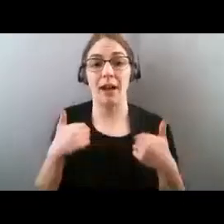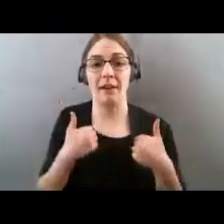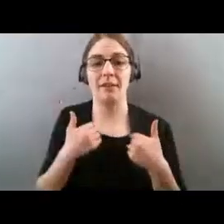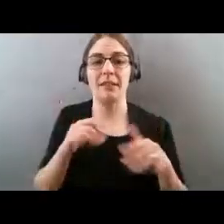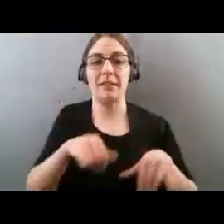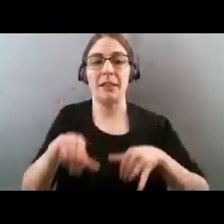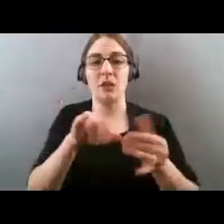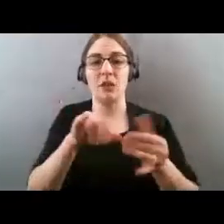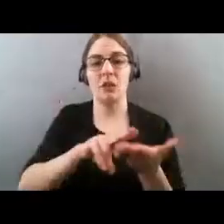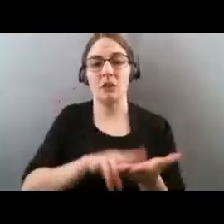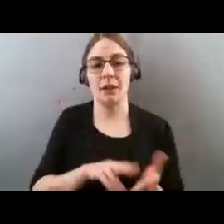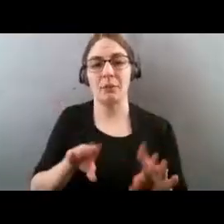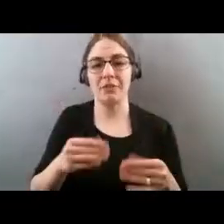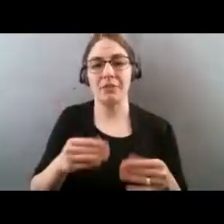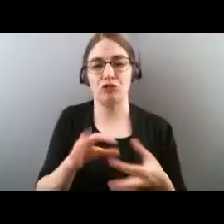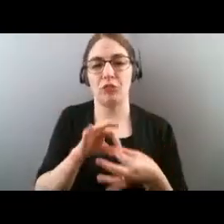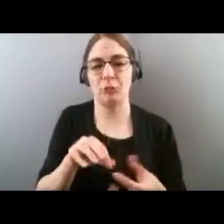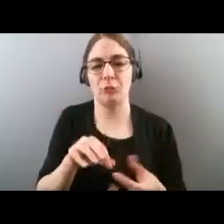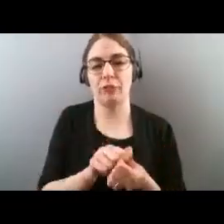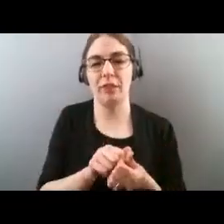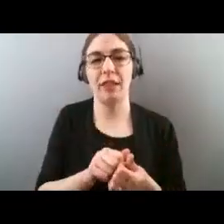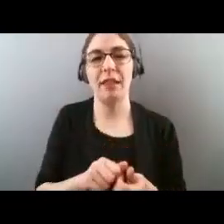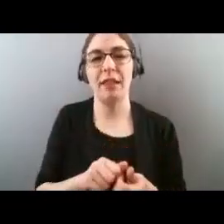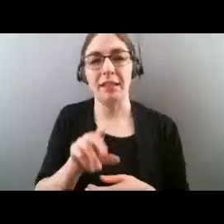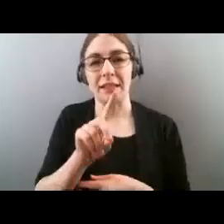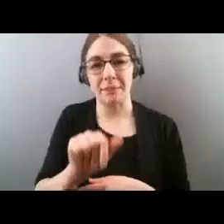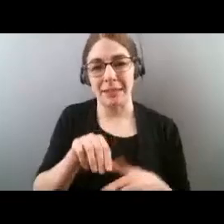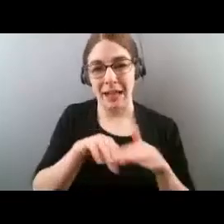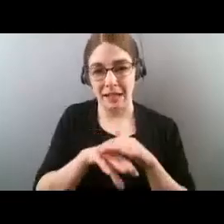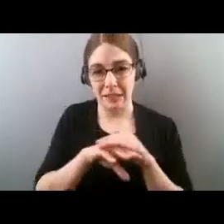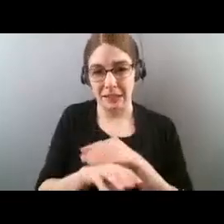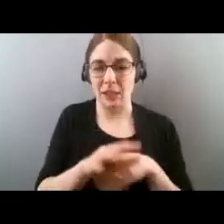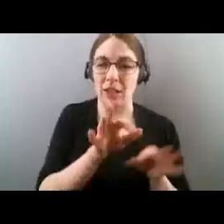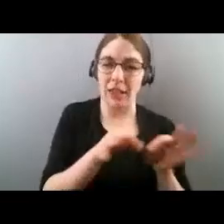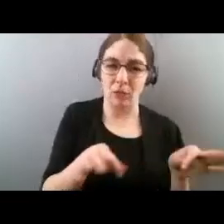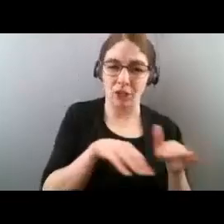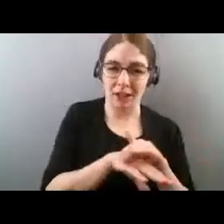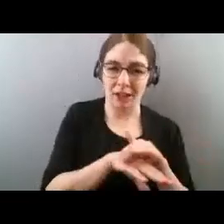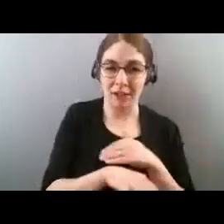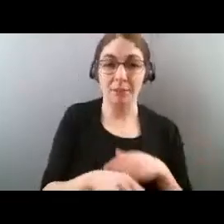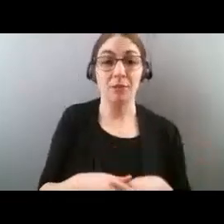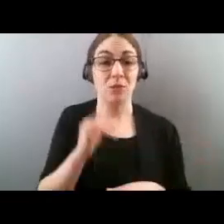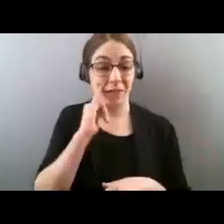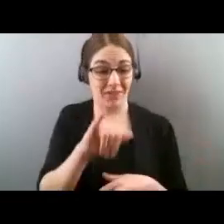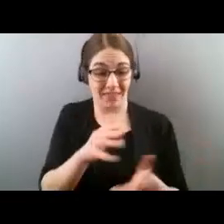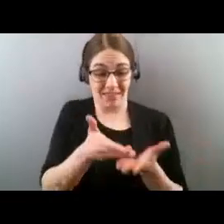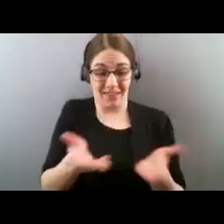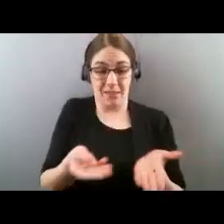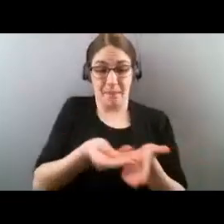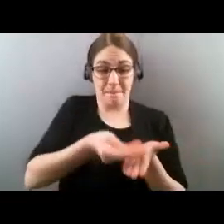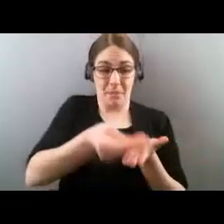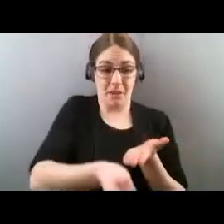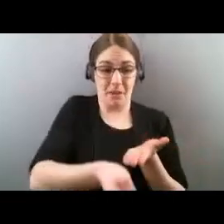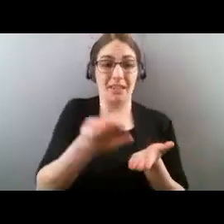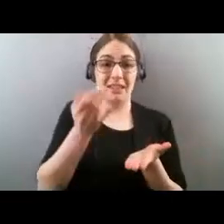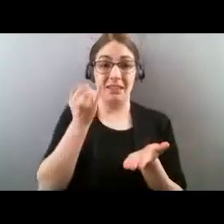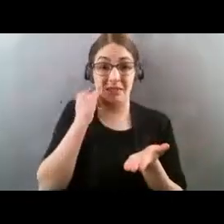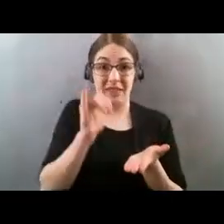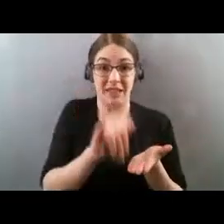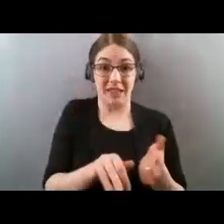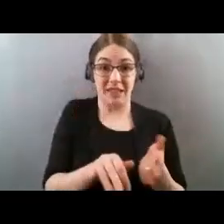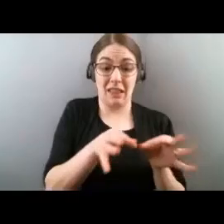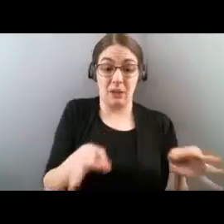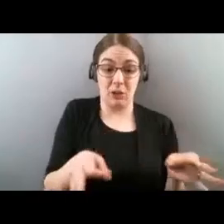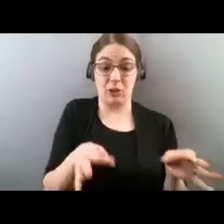disability access, so that whether or not the thing being purchased is a language or disability access service